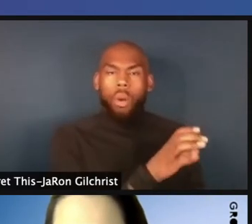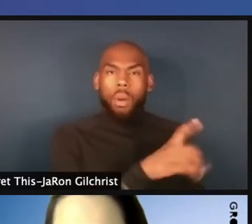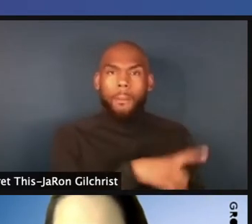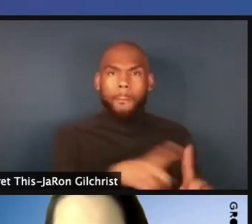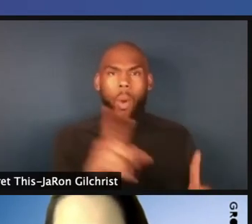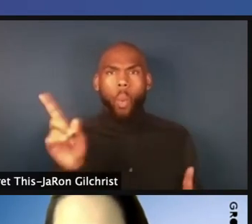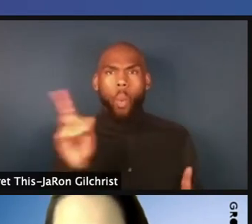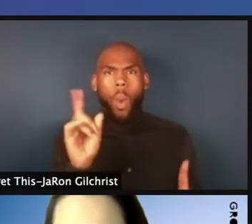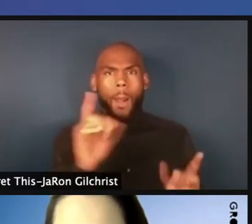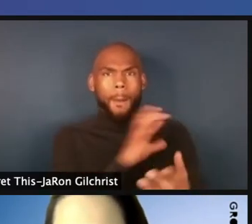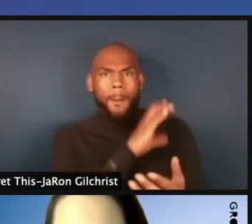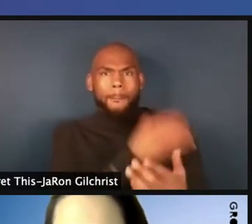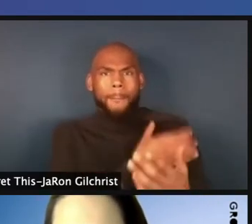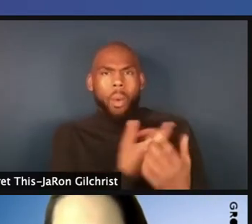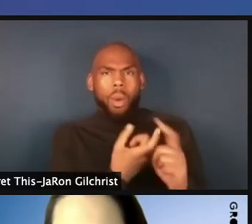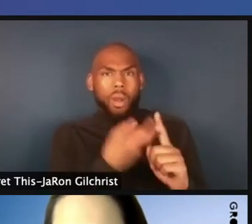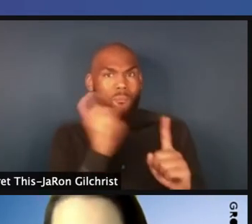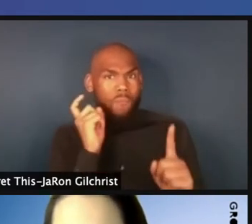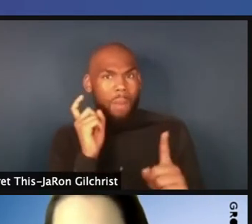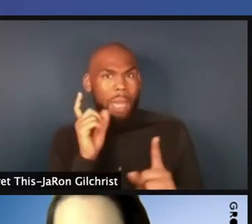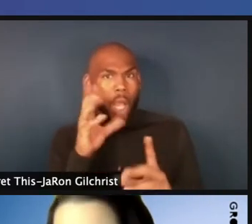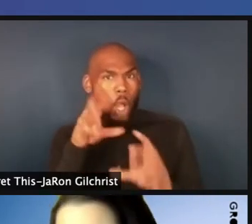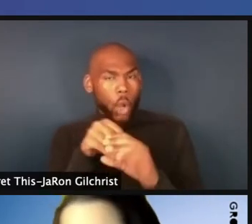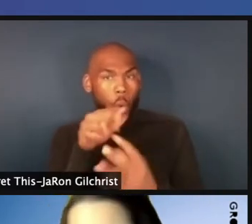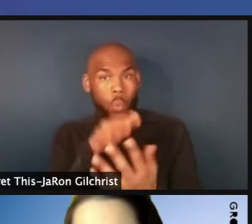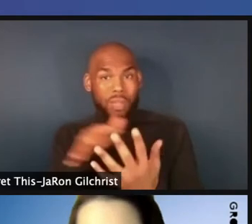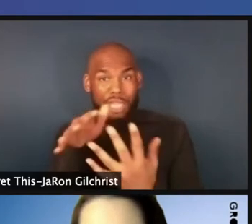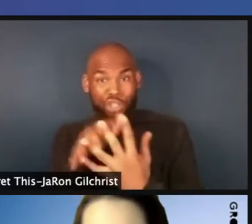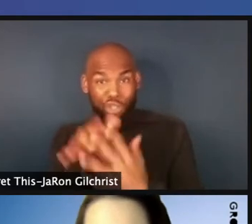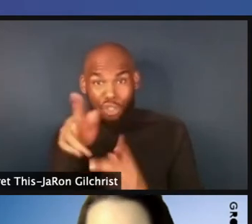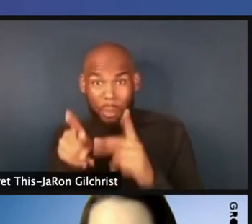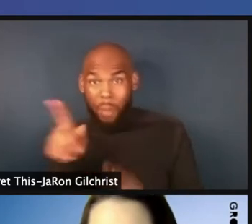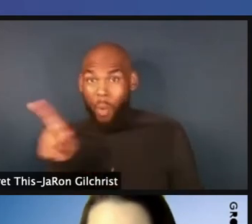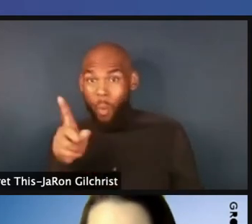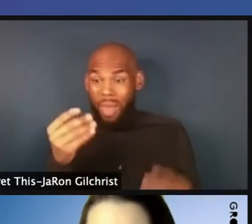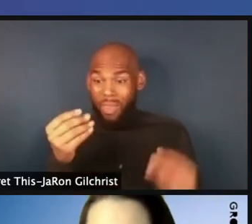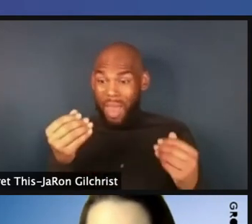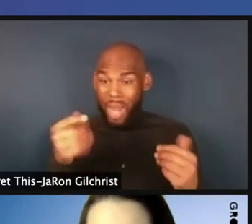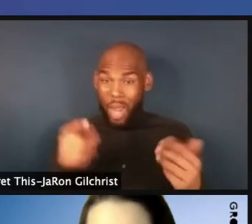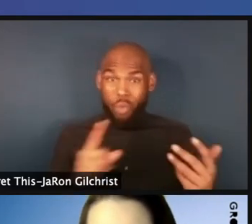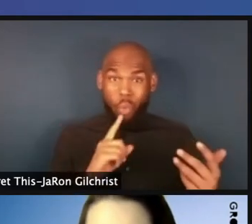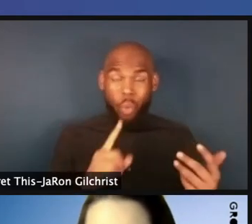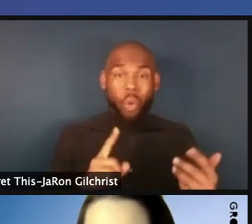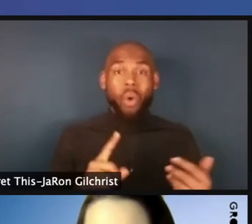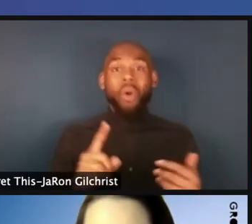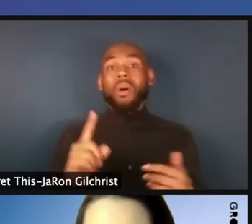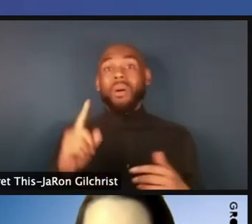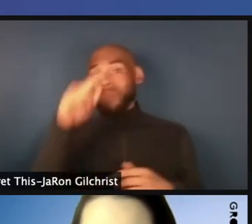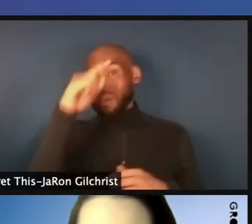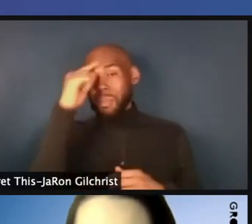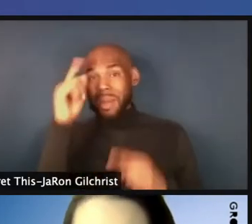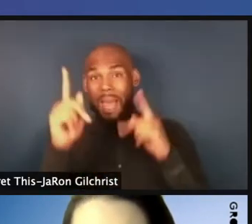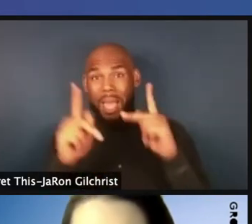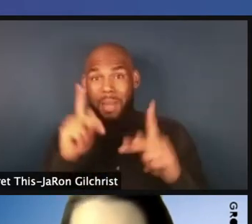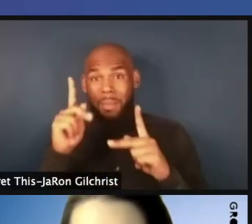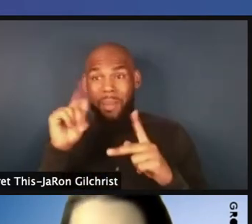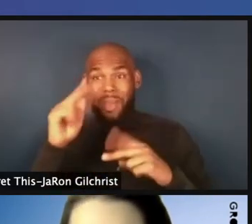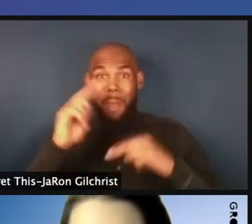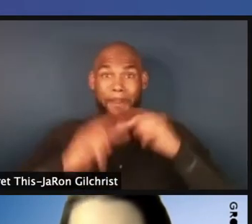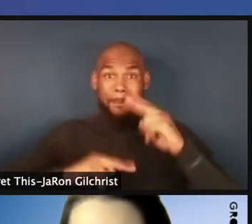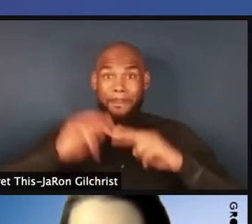from include the Indigenous peoples whose lands you're on, includes the Black folks who built the buildings your land,